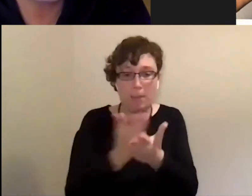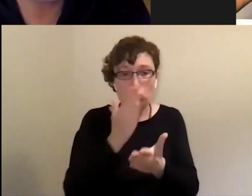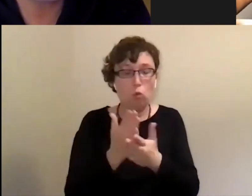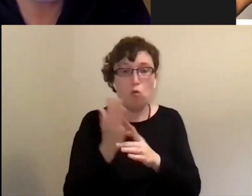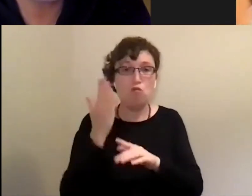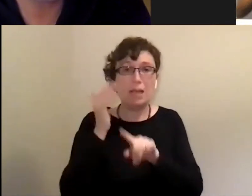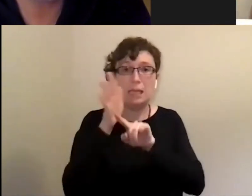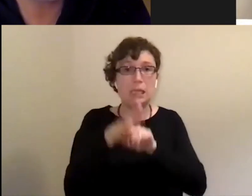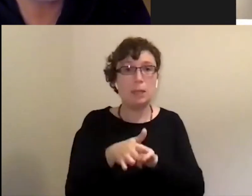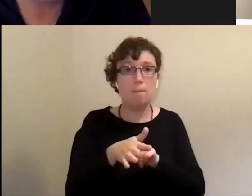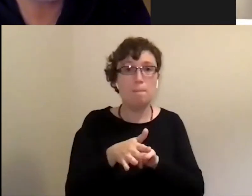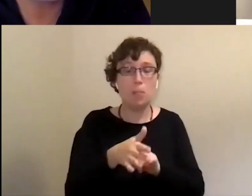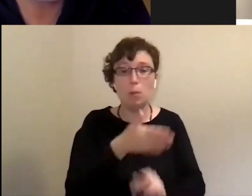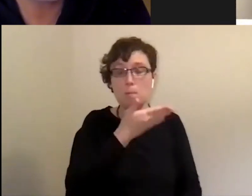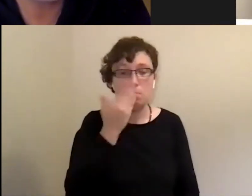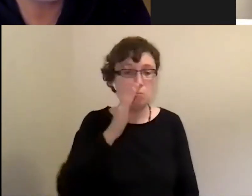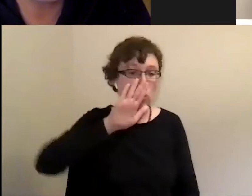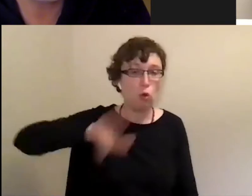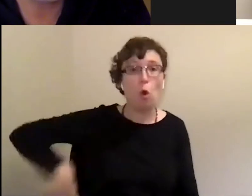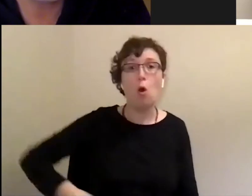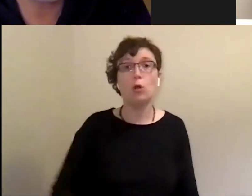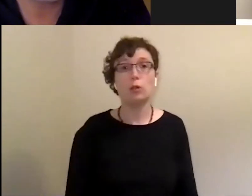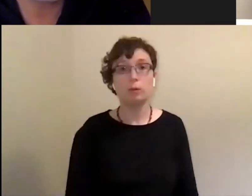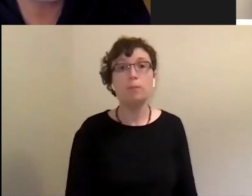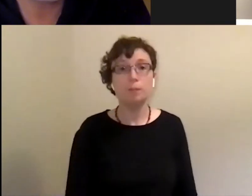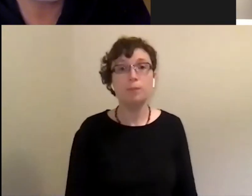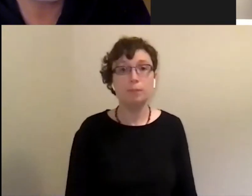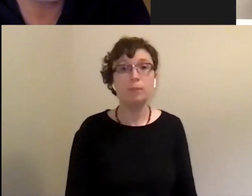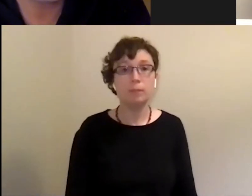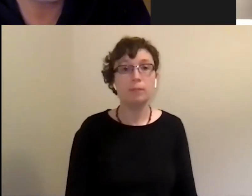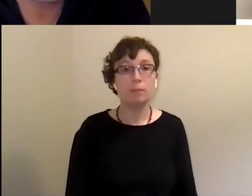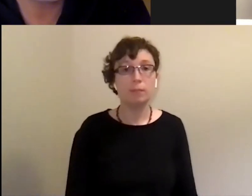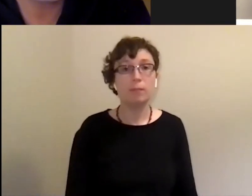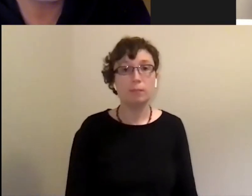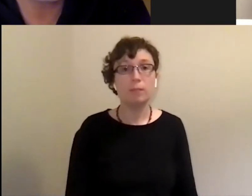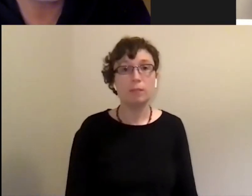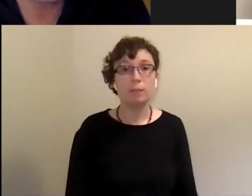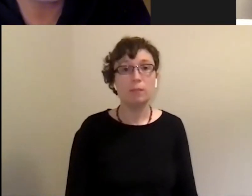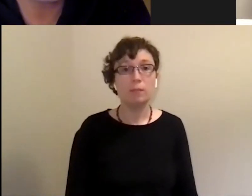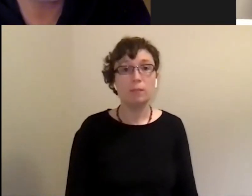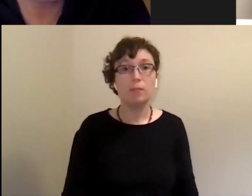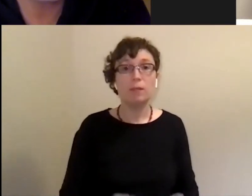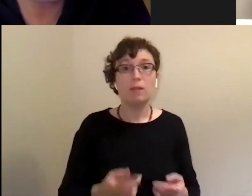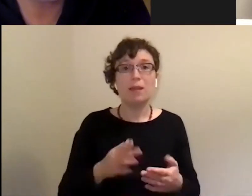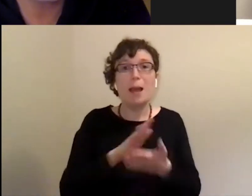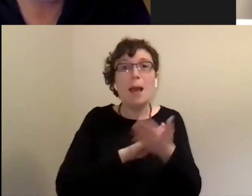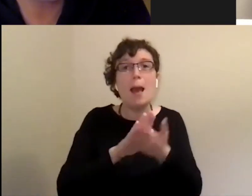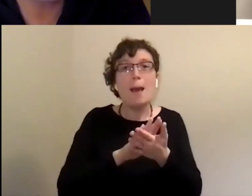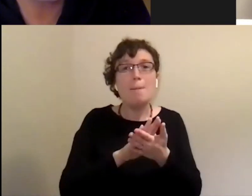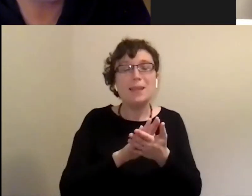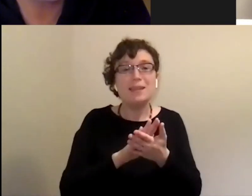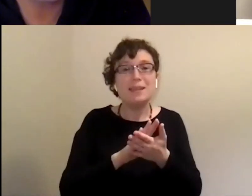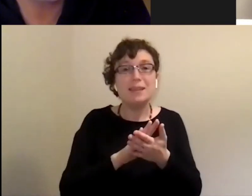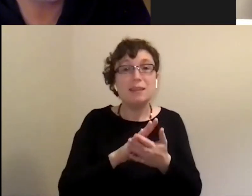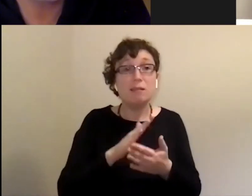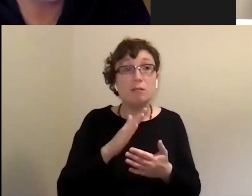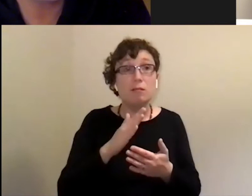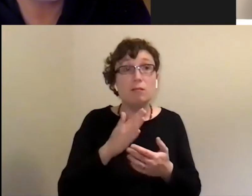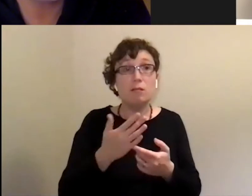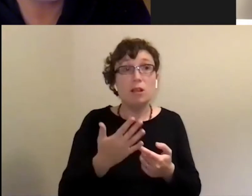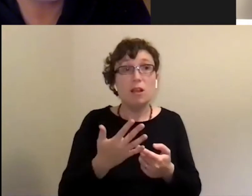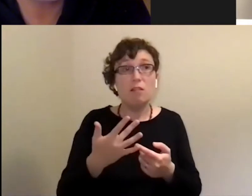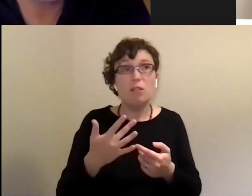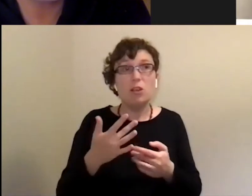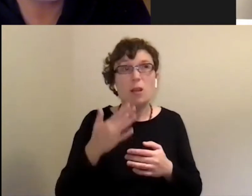do all that you can so that the pressure of this doesn't fall solely on me, and so that the pressure doesn't fall on any